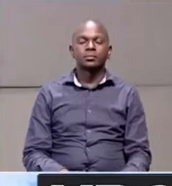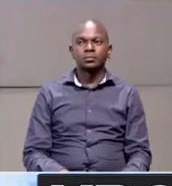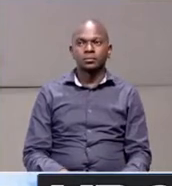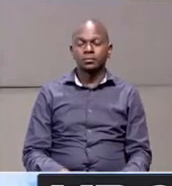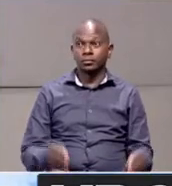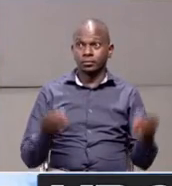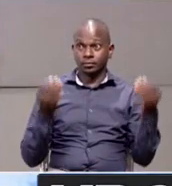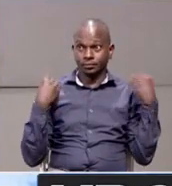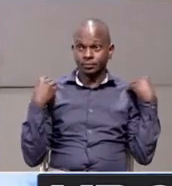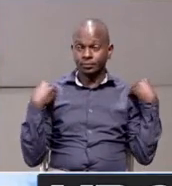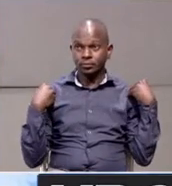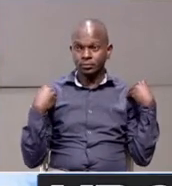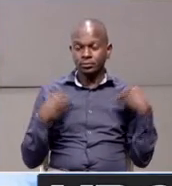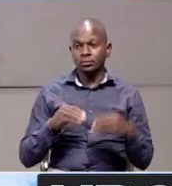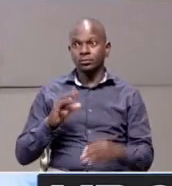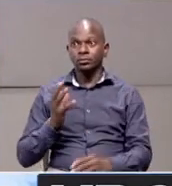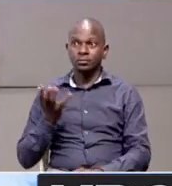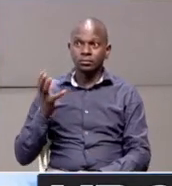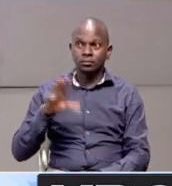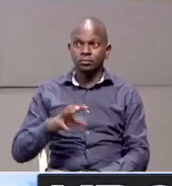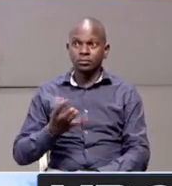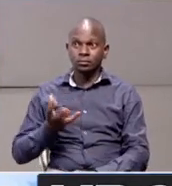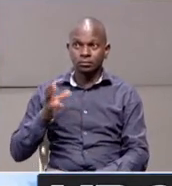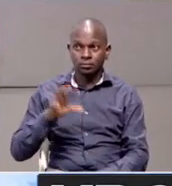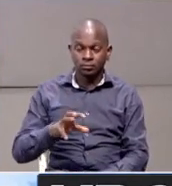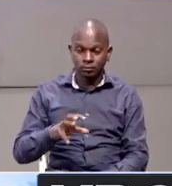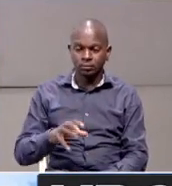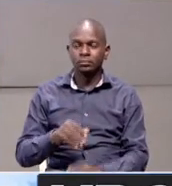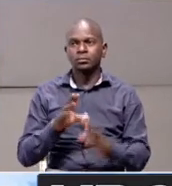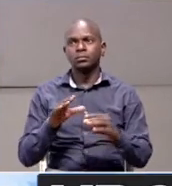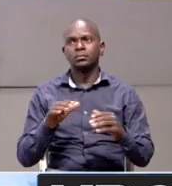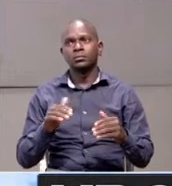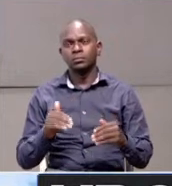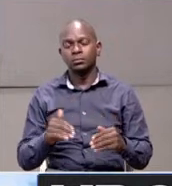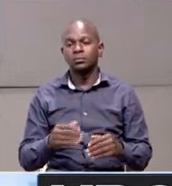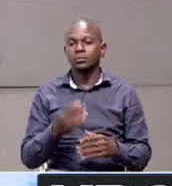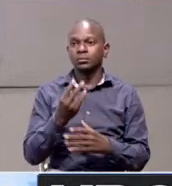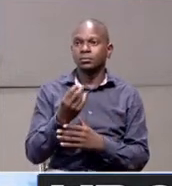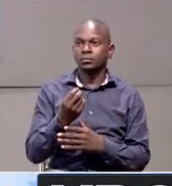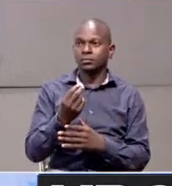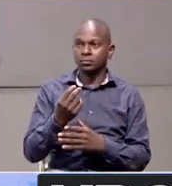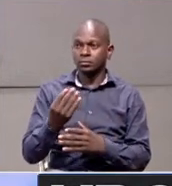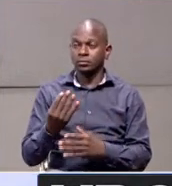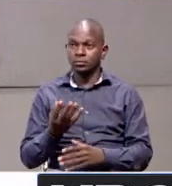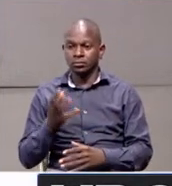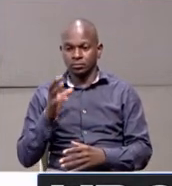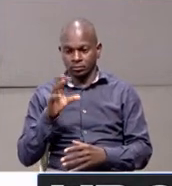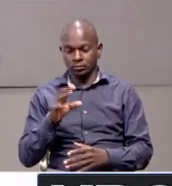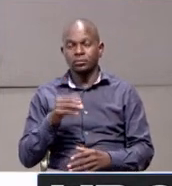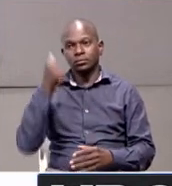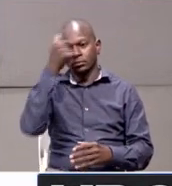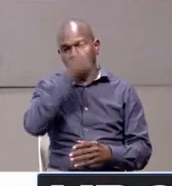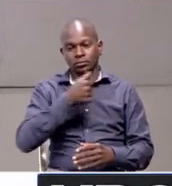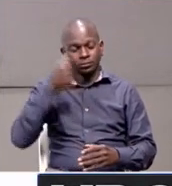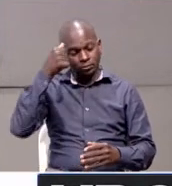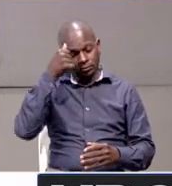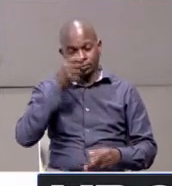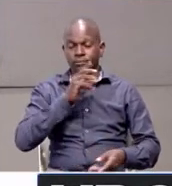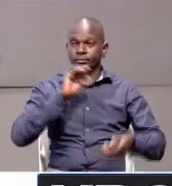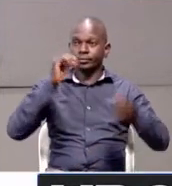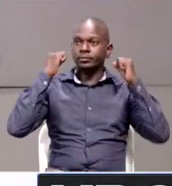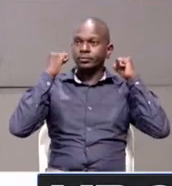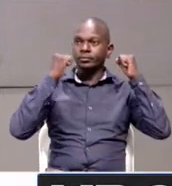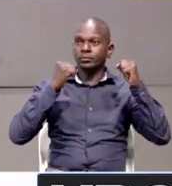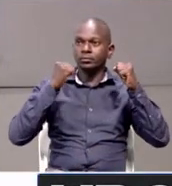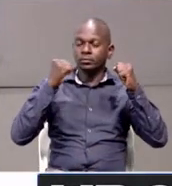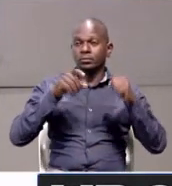Lastly now, sports story: City Oilers, Uganda's basketball powerhouse, is off to their 2024 Basketball Africa League group phase campaign